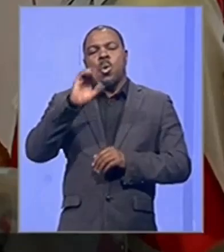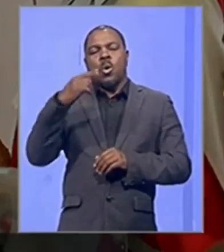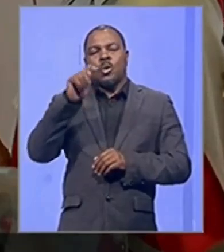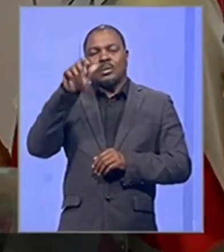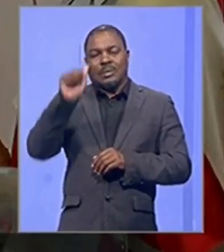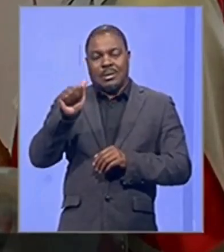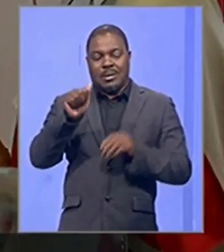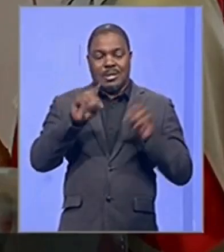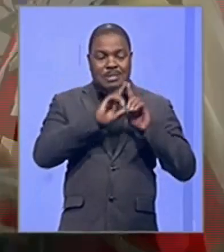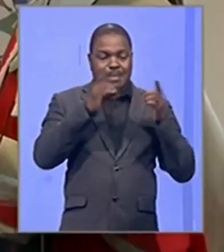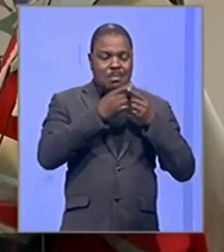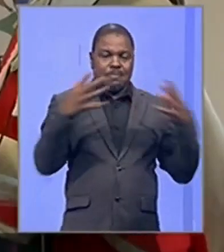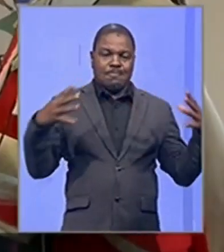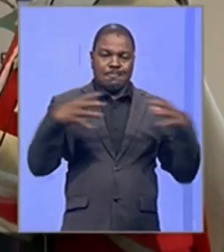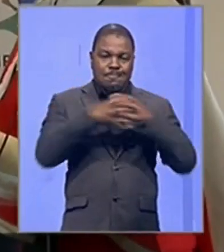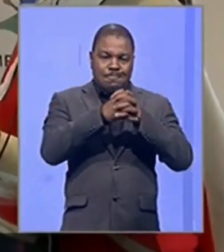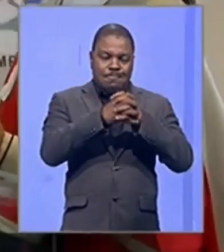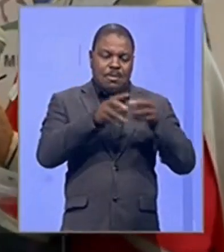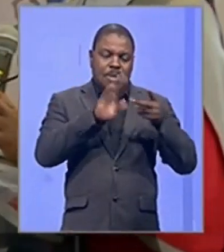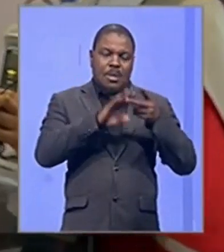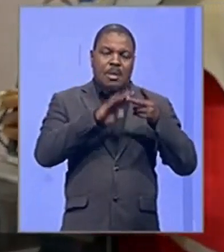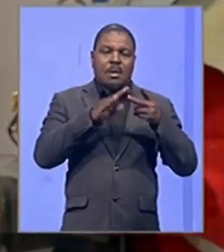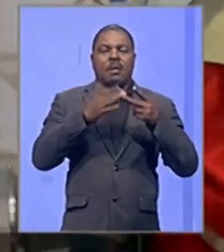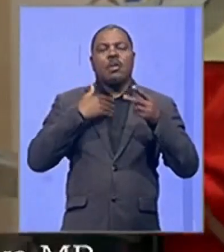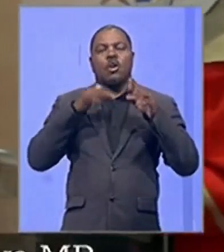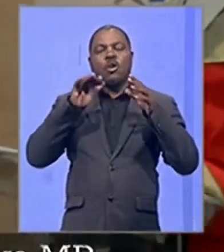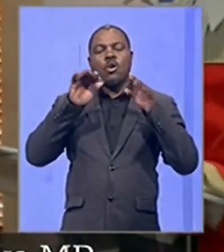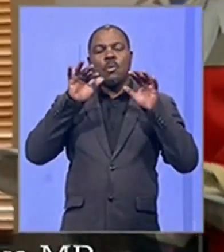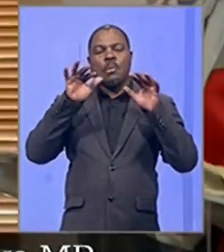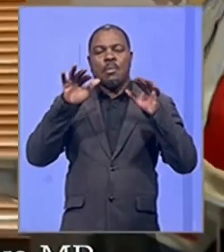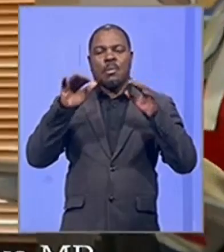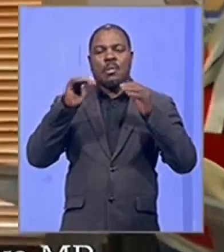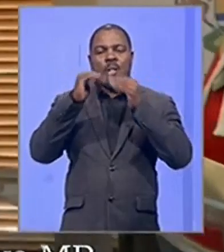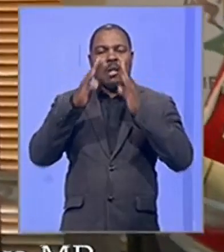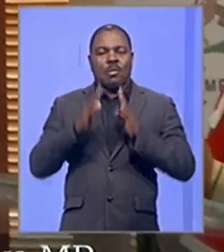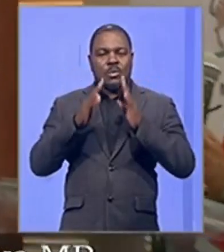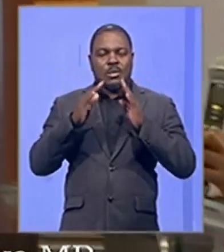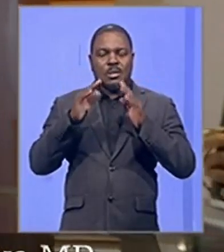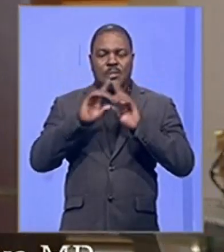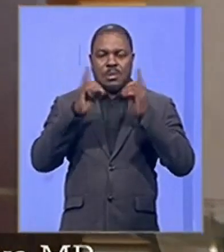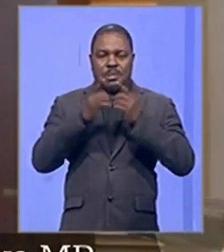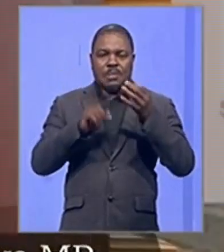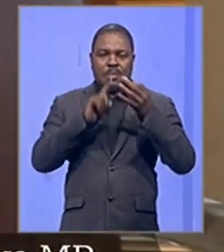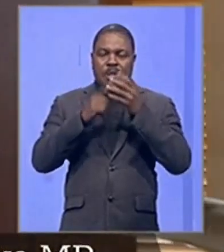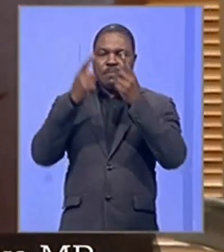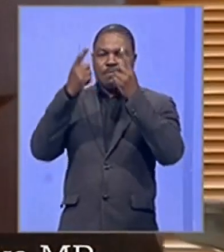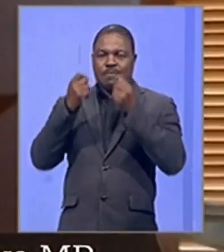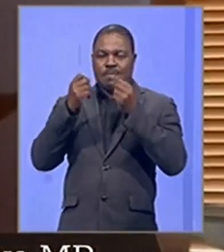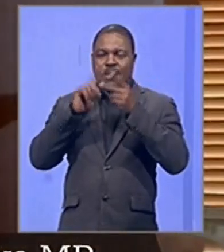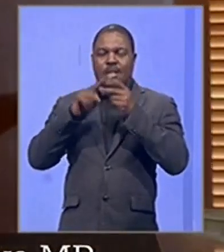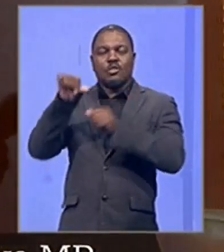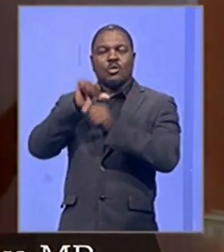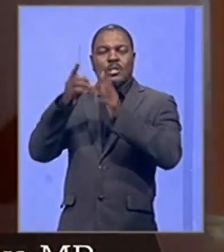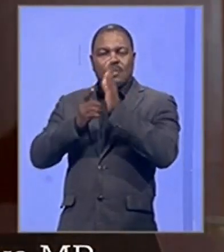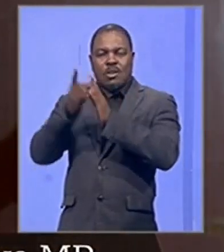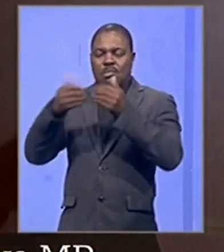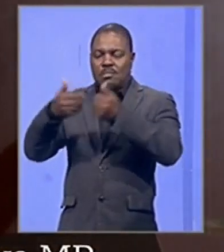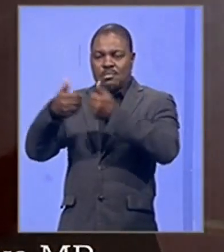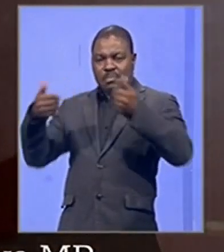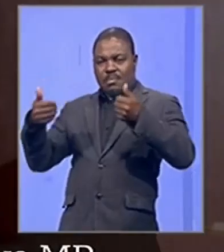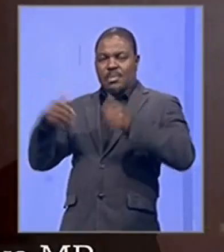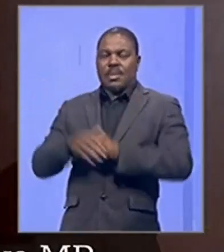e kopantšwe le kgoro ya bodulo bja batho. Kgoro ya matlotlo le ya tlhabollo ya ikonomi di